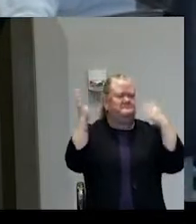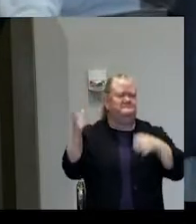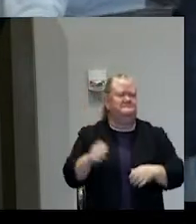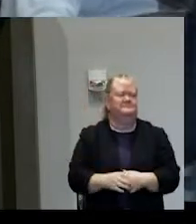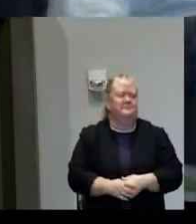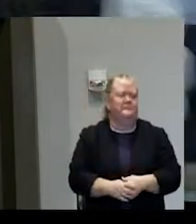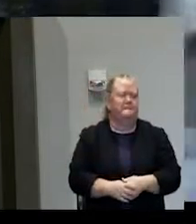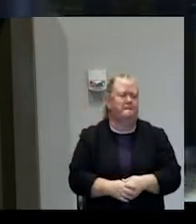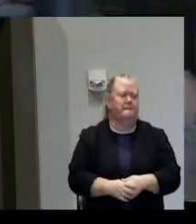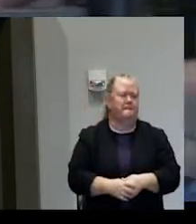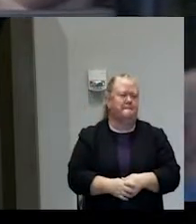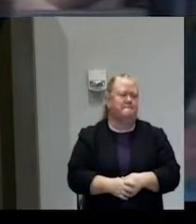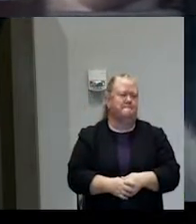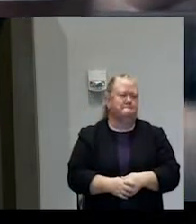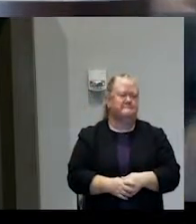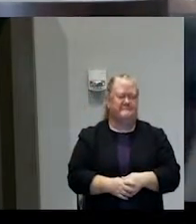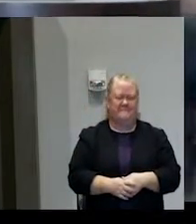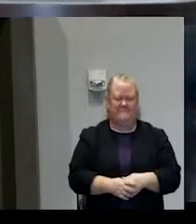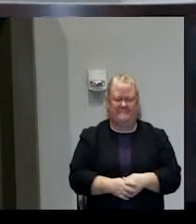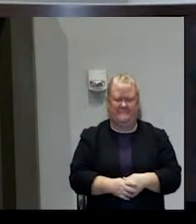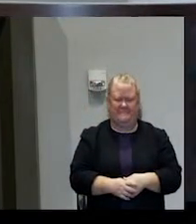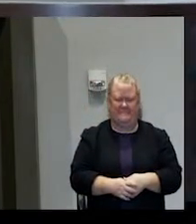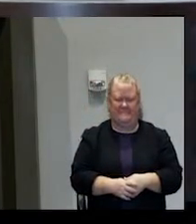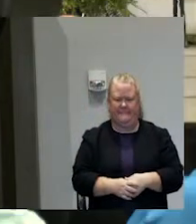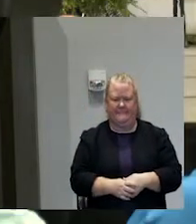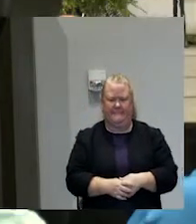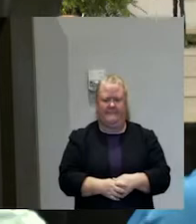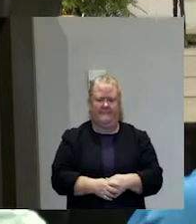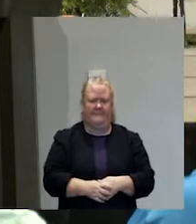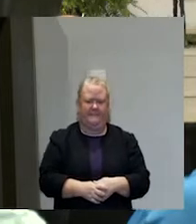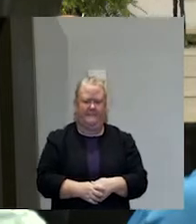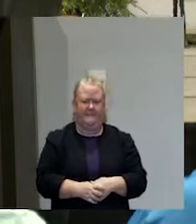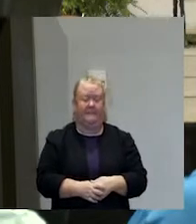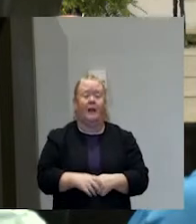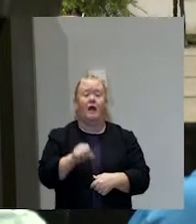I answering this? Is there still time left after Sue-Ann?